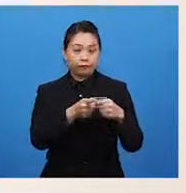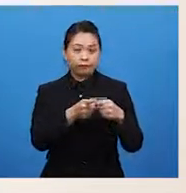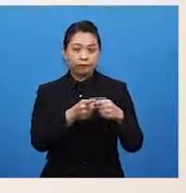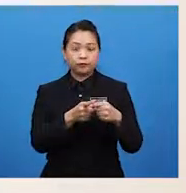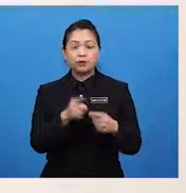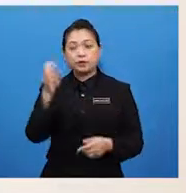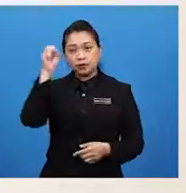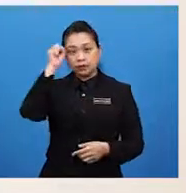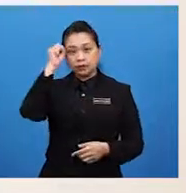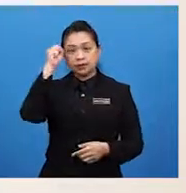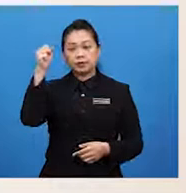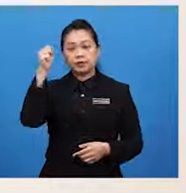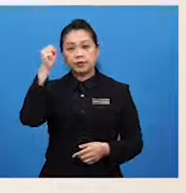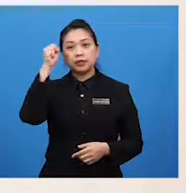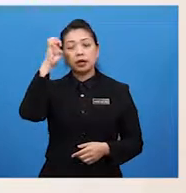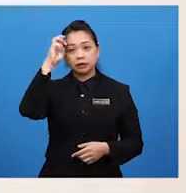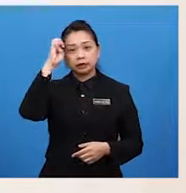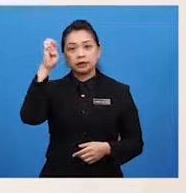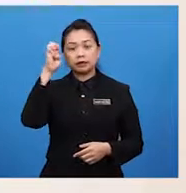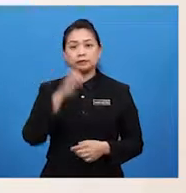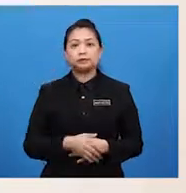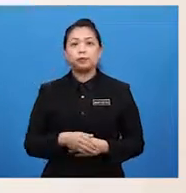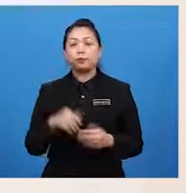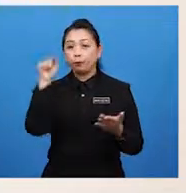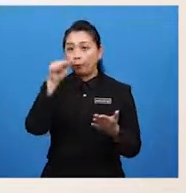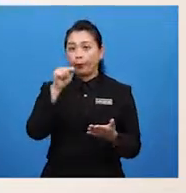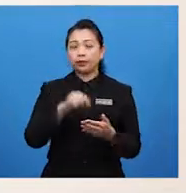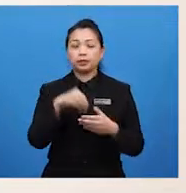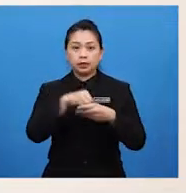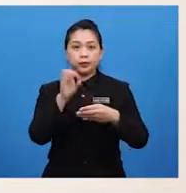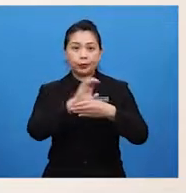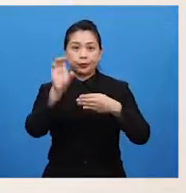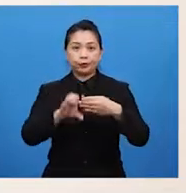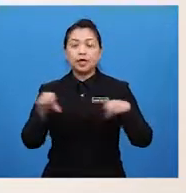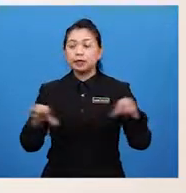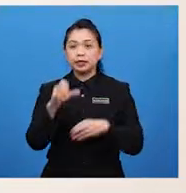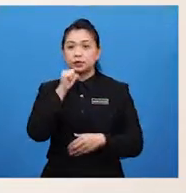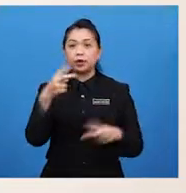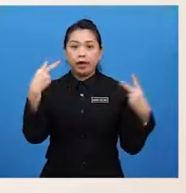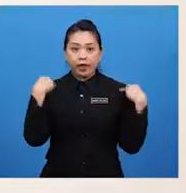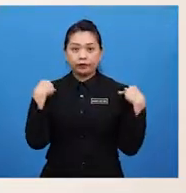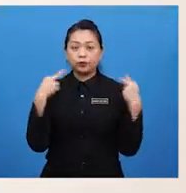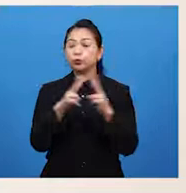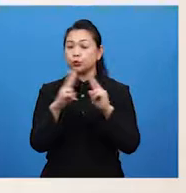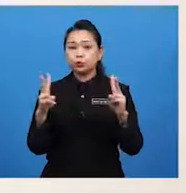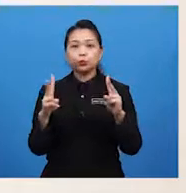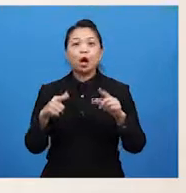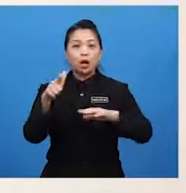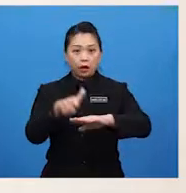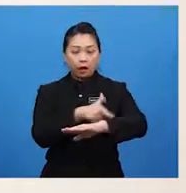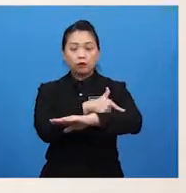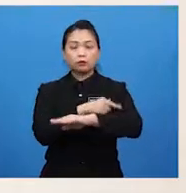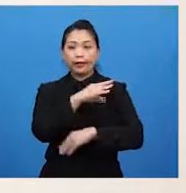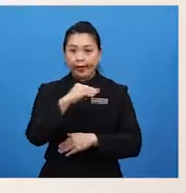points. Remember that your conclusion does not have to be too long.